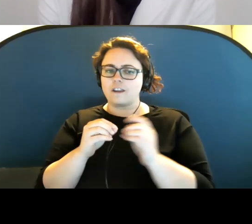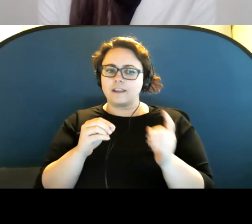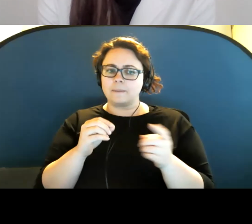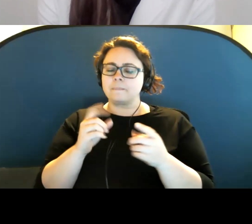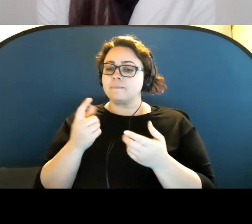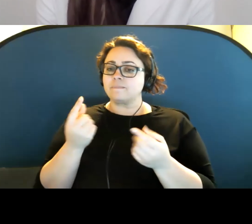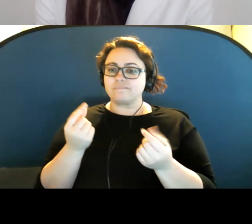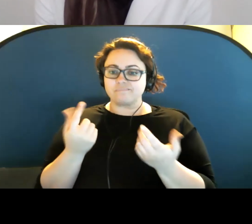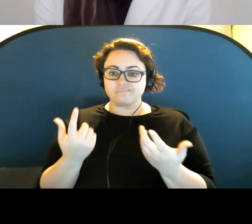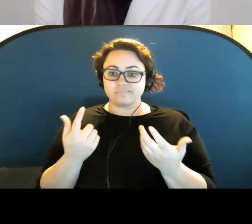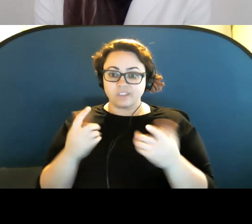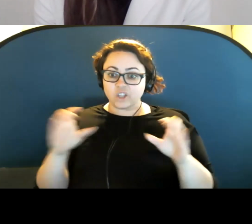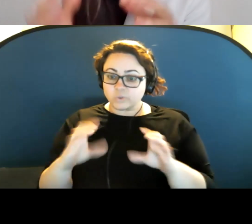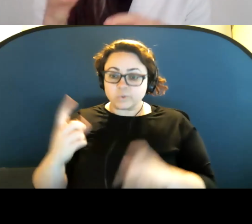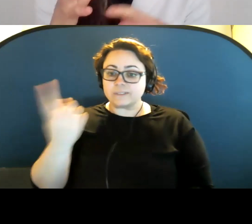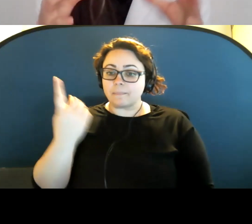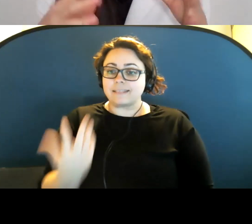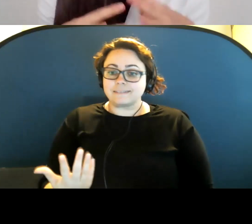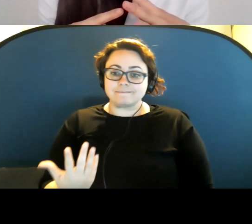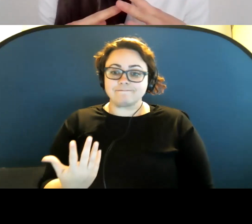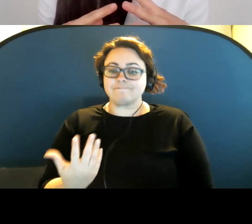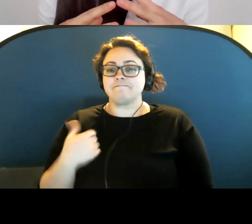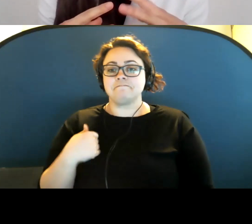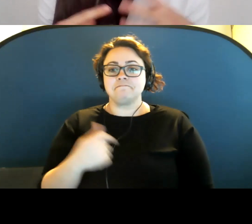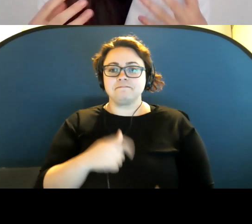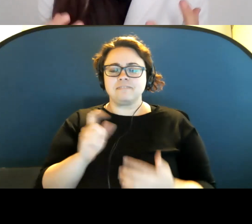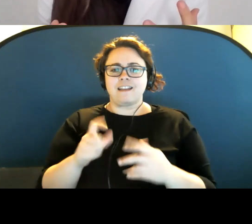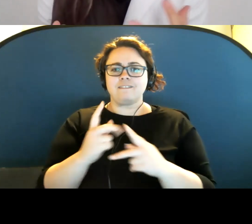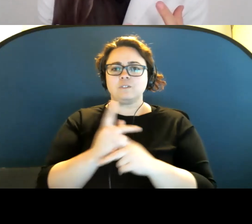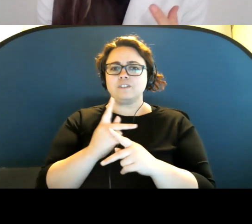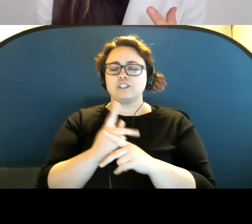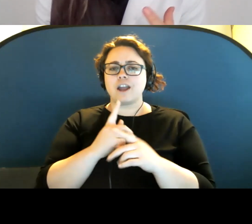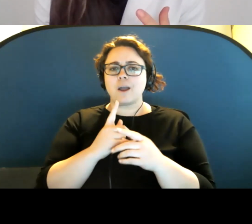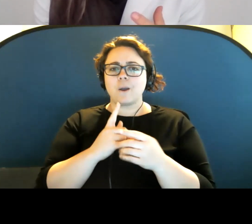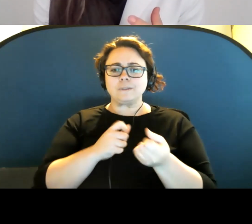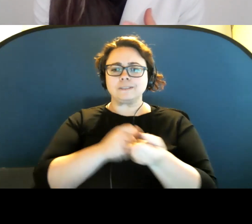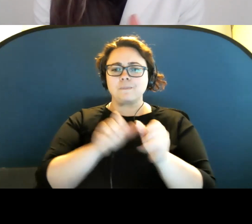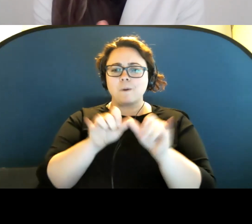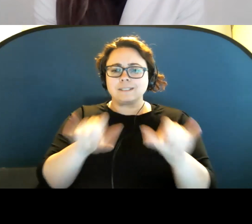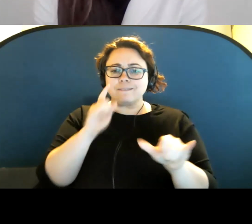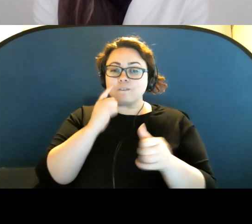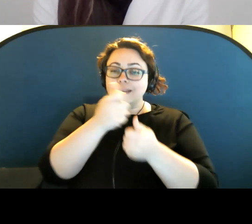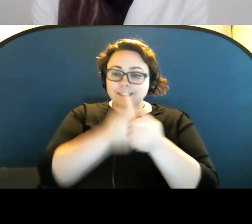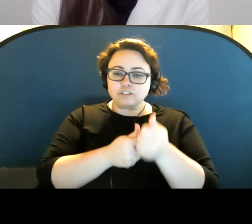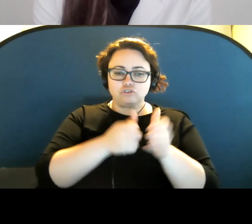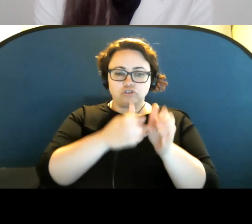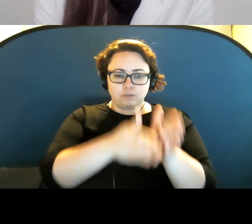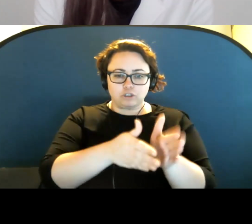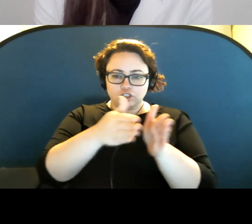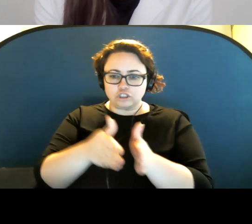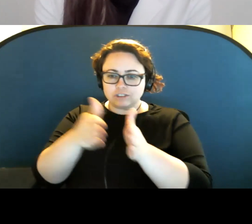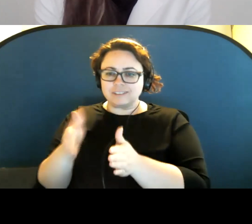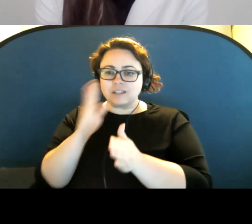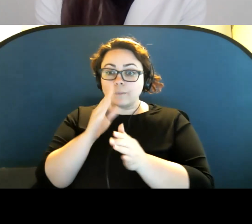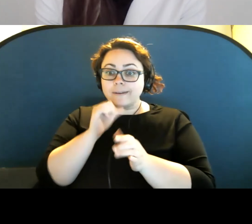something about it. So, we have to piece together this support system for each individual, and it's going to look different for